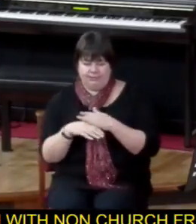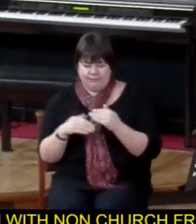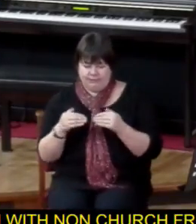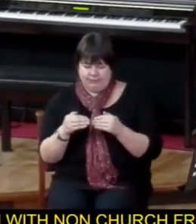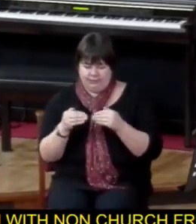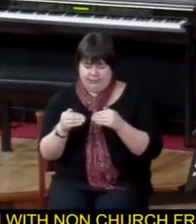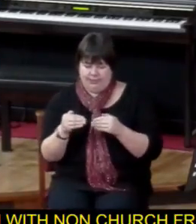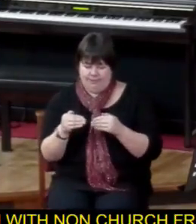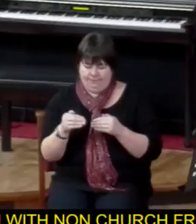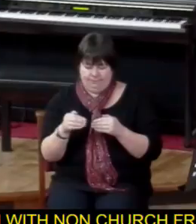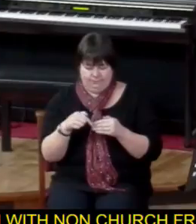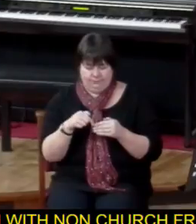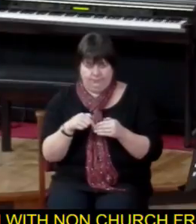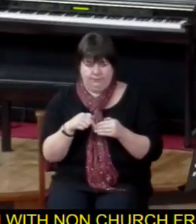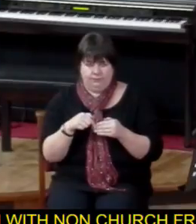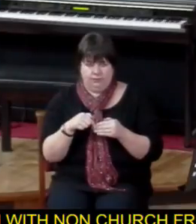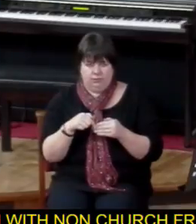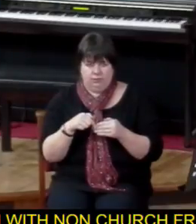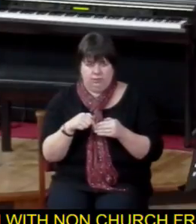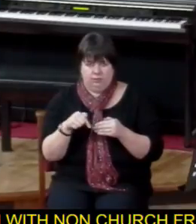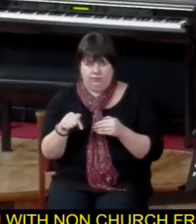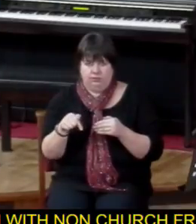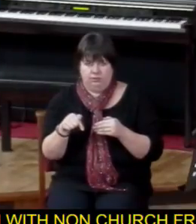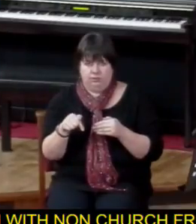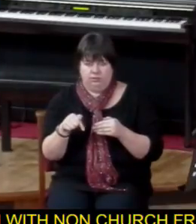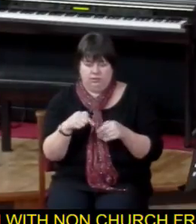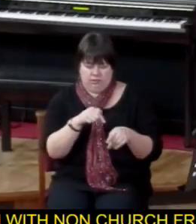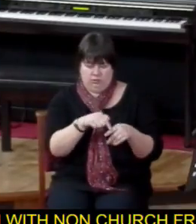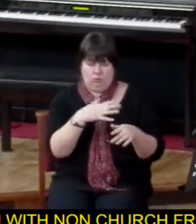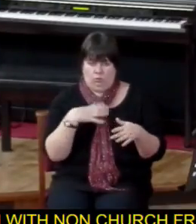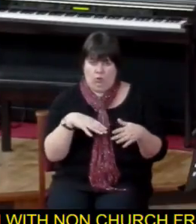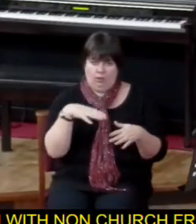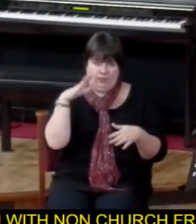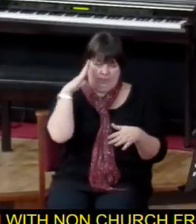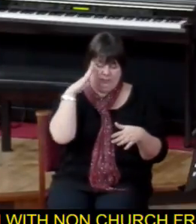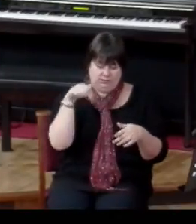between the real willingness of some people to listen